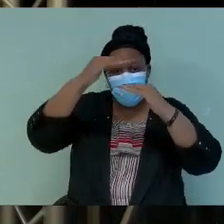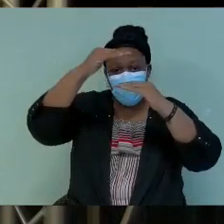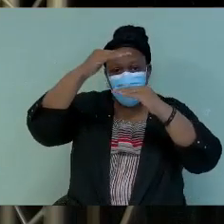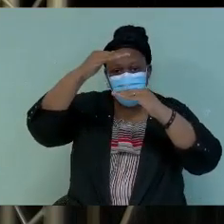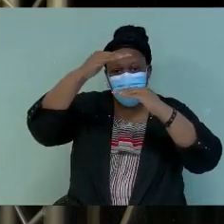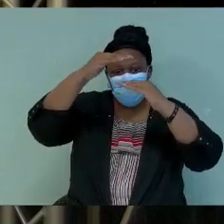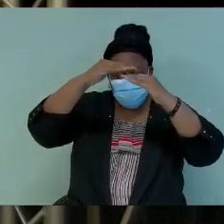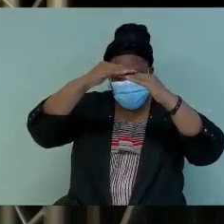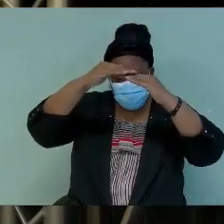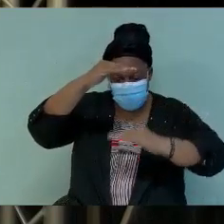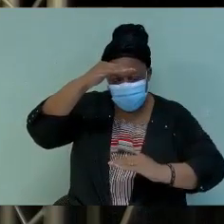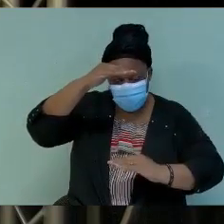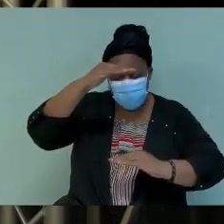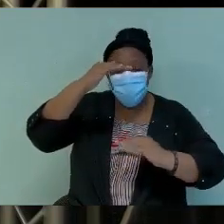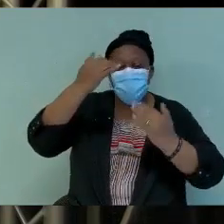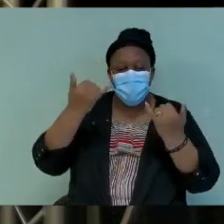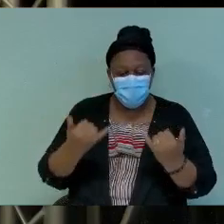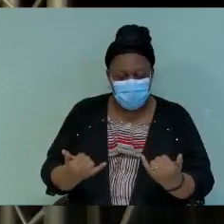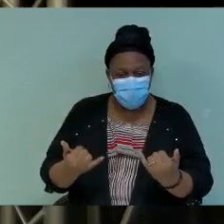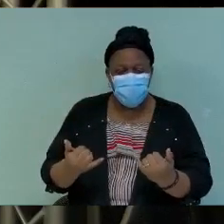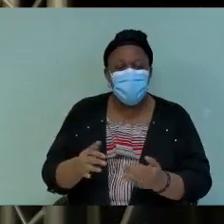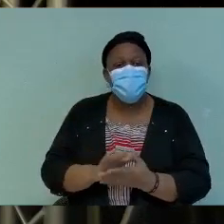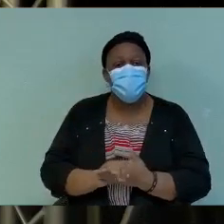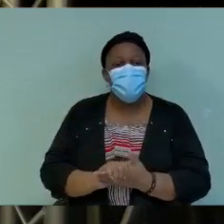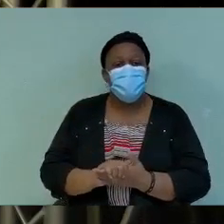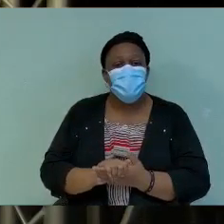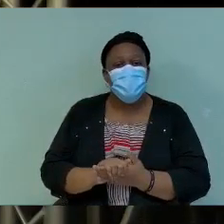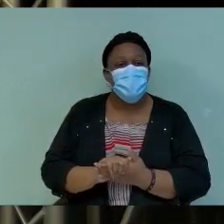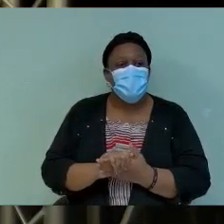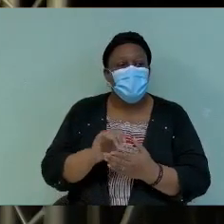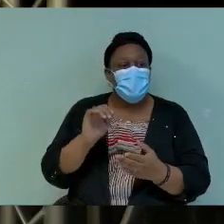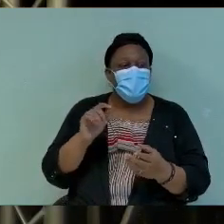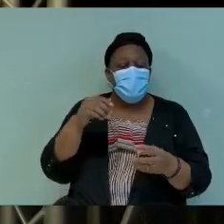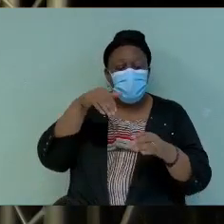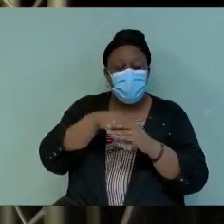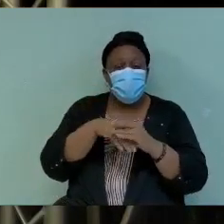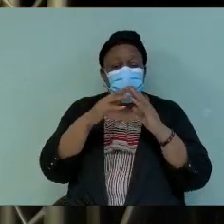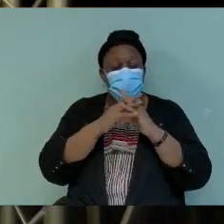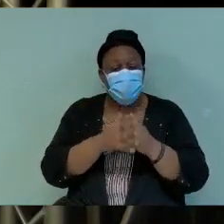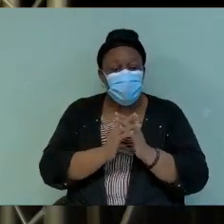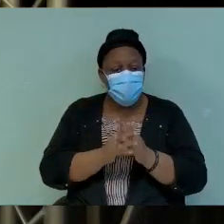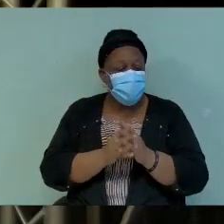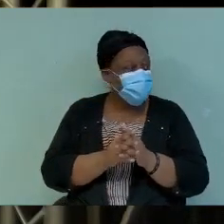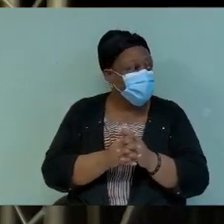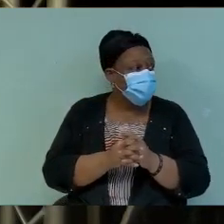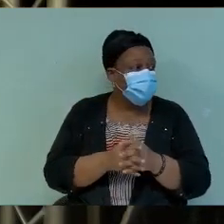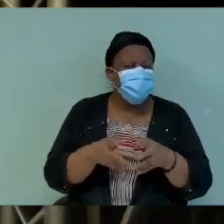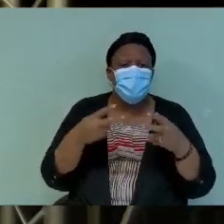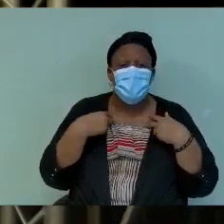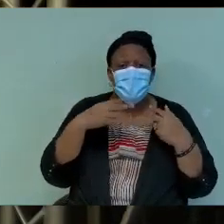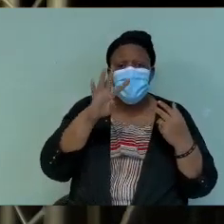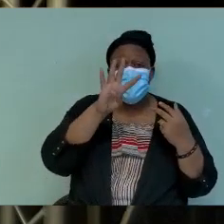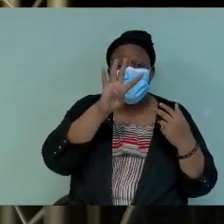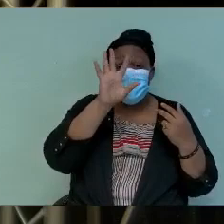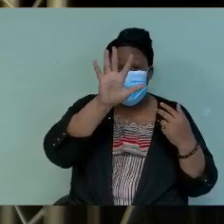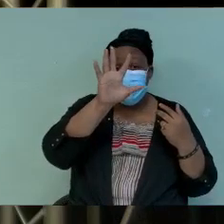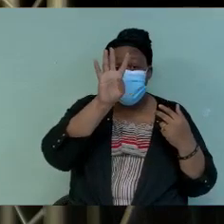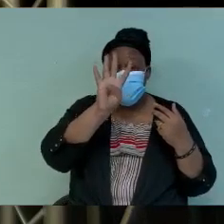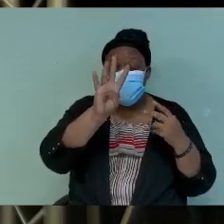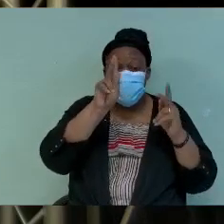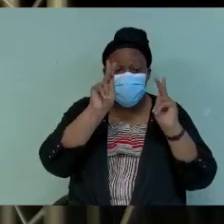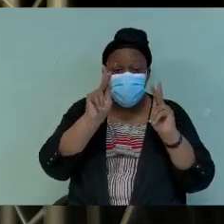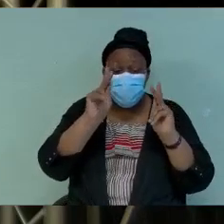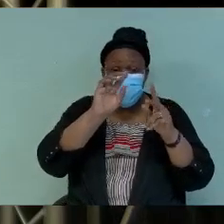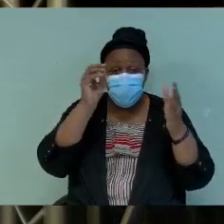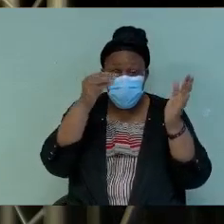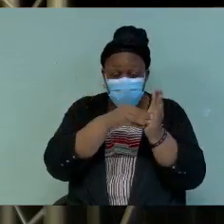24 hours from a high of about 900 or 1,000. In the United States, we have over 54,000 deaths, and